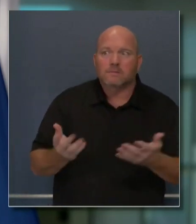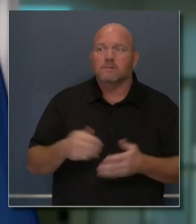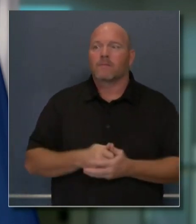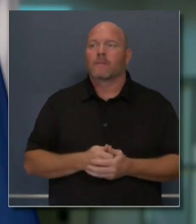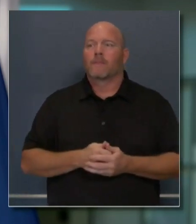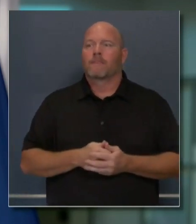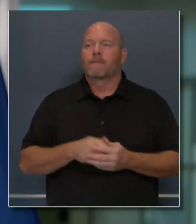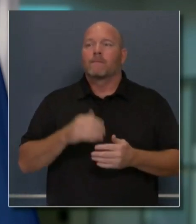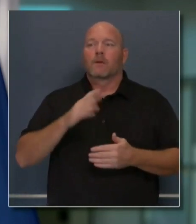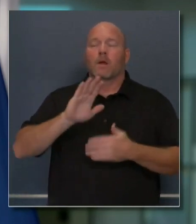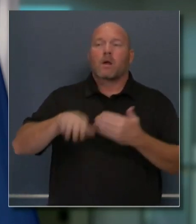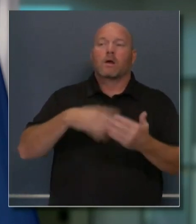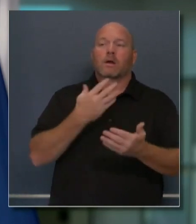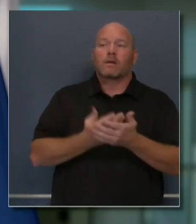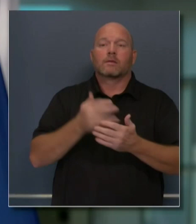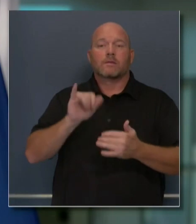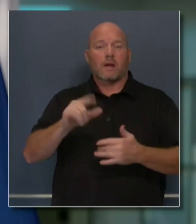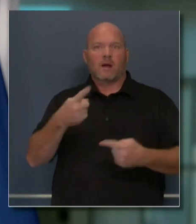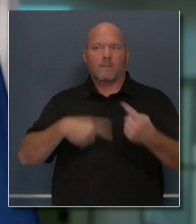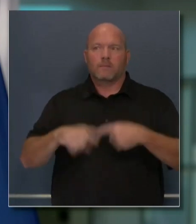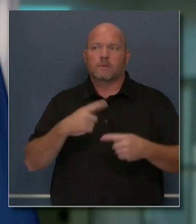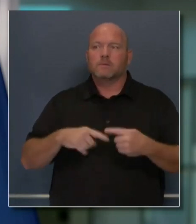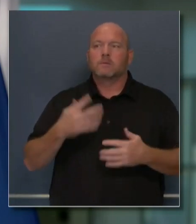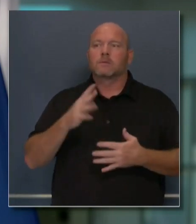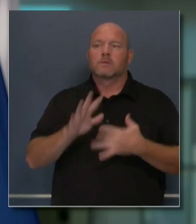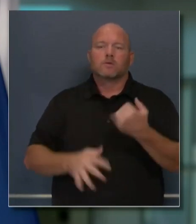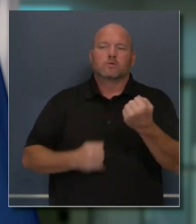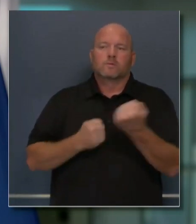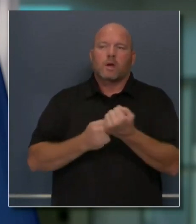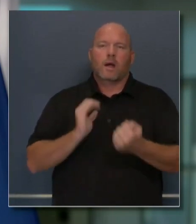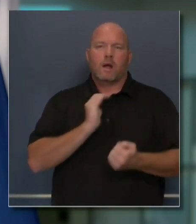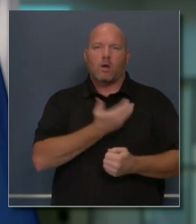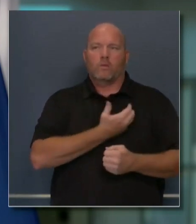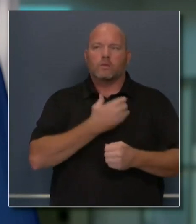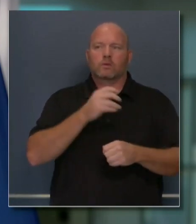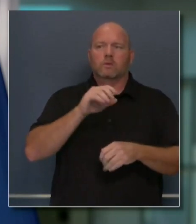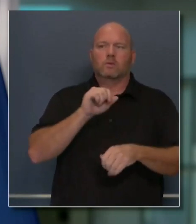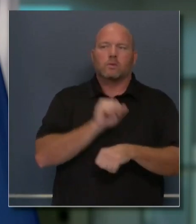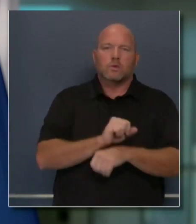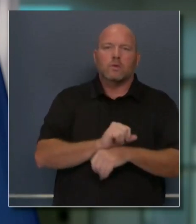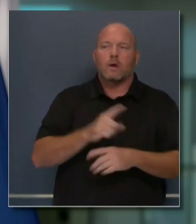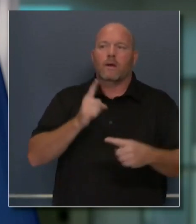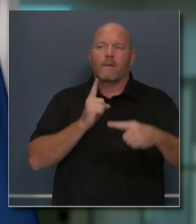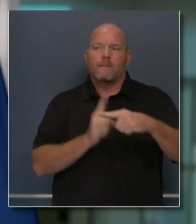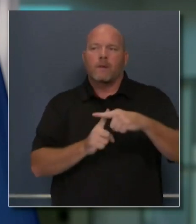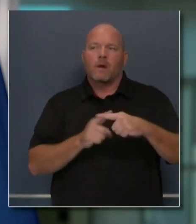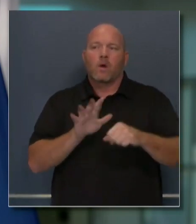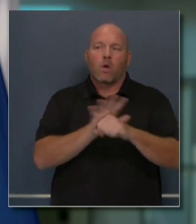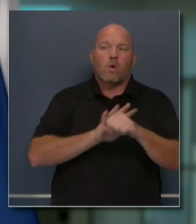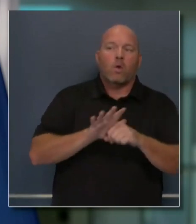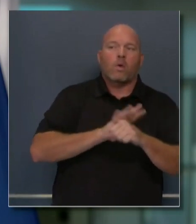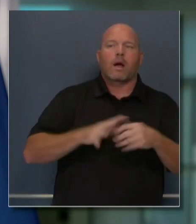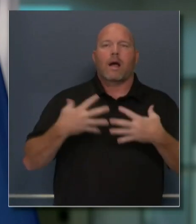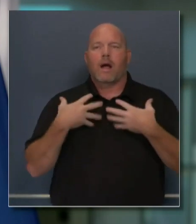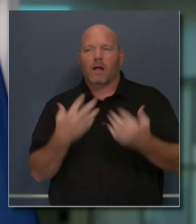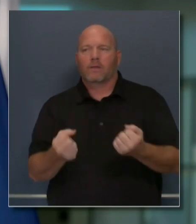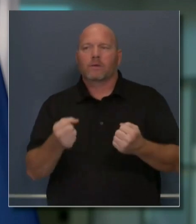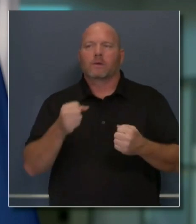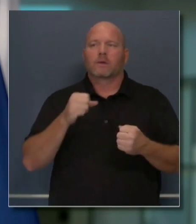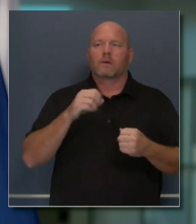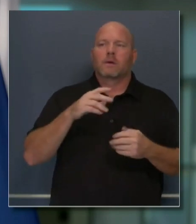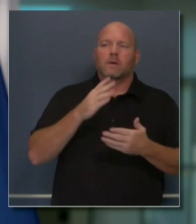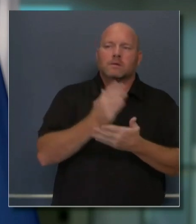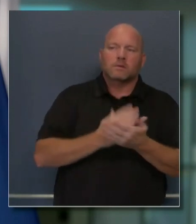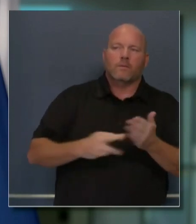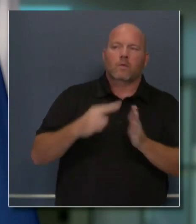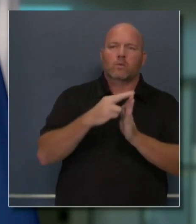out now to support our endeavors and to support local partners, local health jurisdictions, putting out similar guidance for